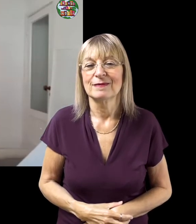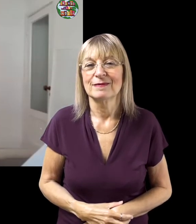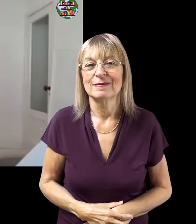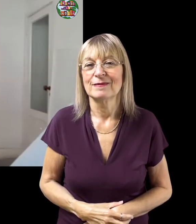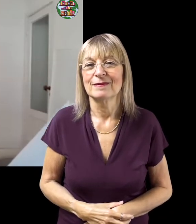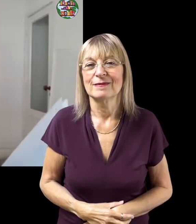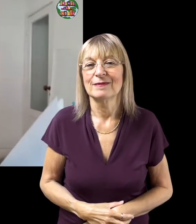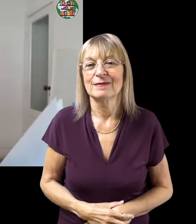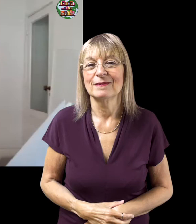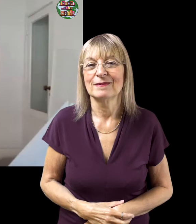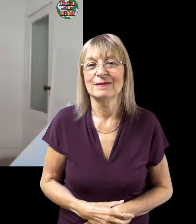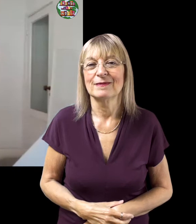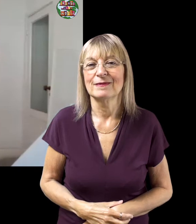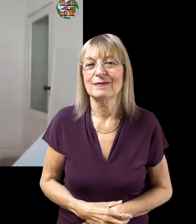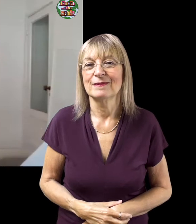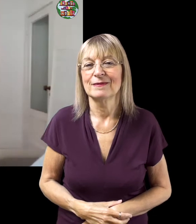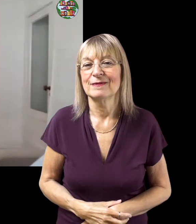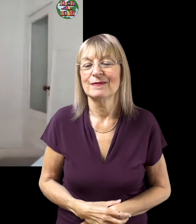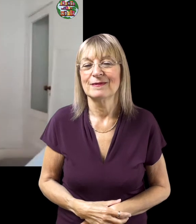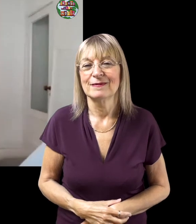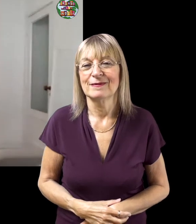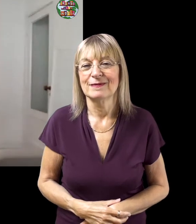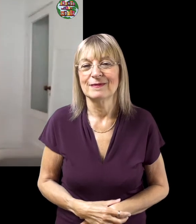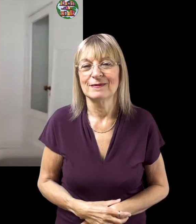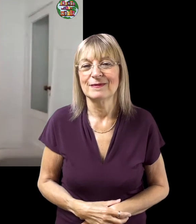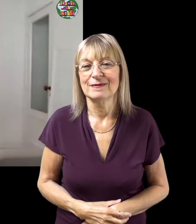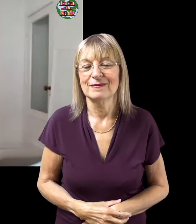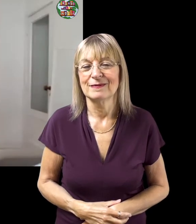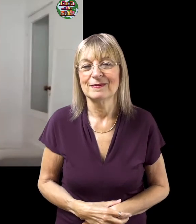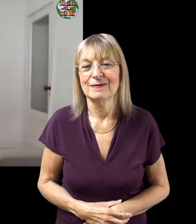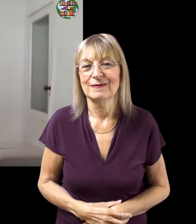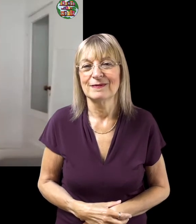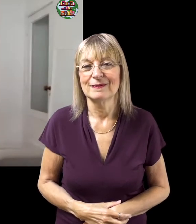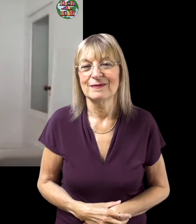hele school meteen weet wie ik ben. Ze moeten me kennen voordat ze over me horen.